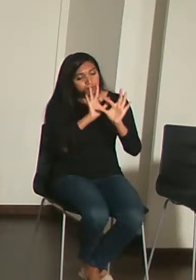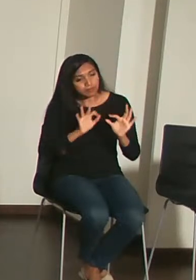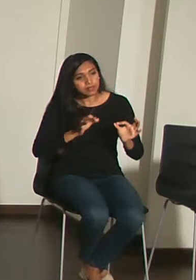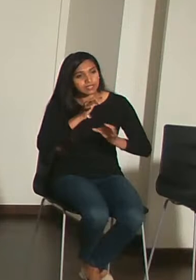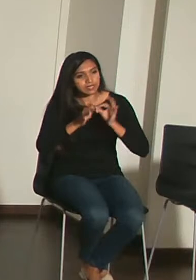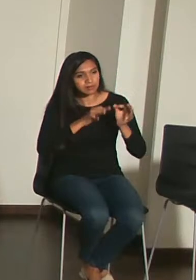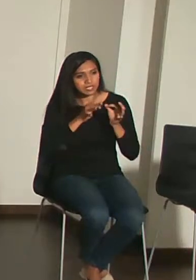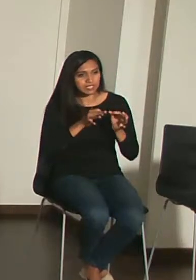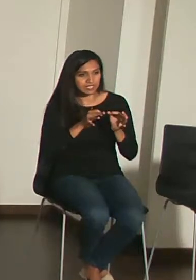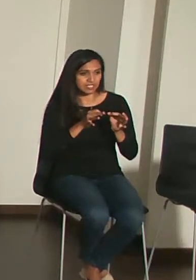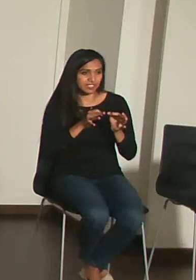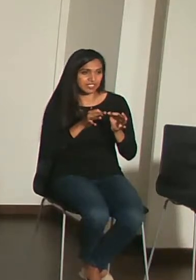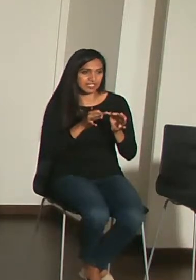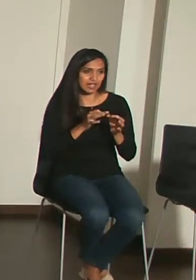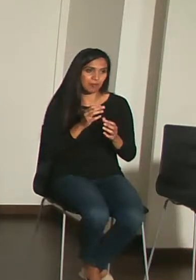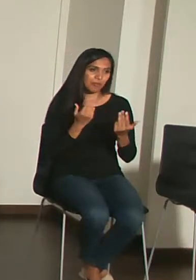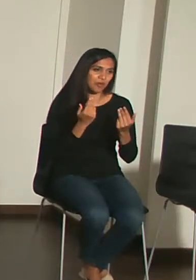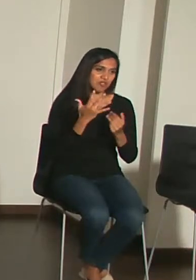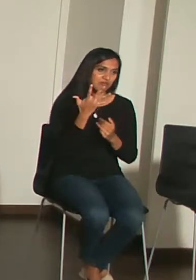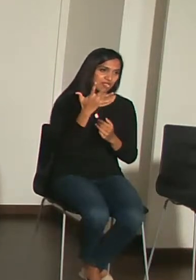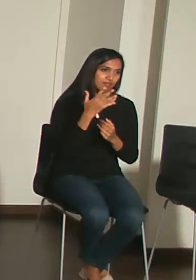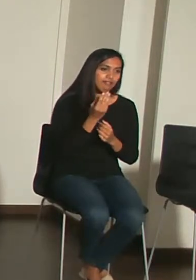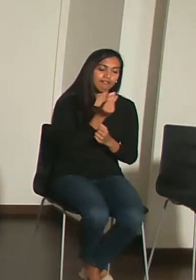with difficult language, figure it out.